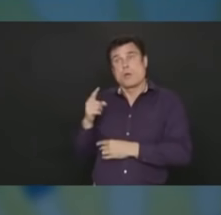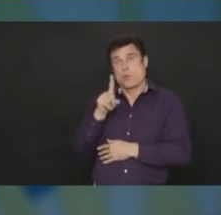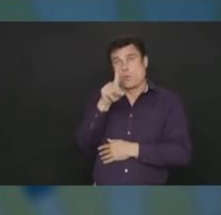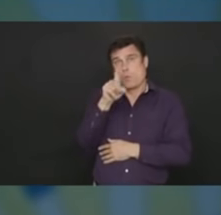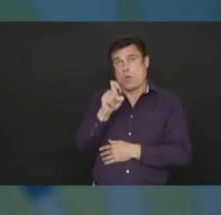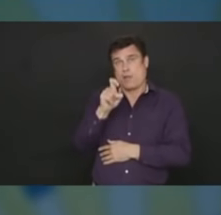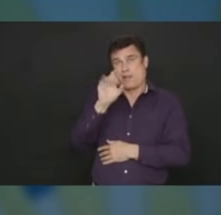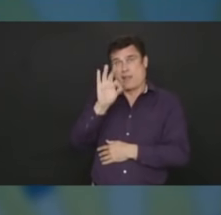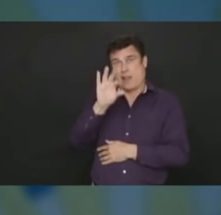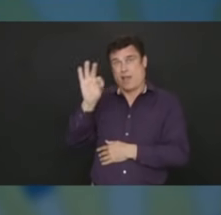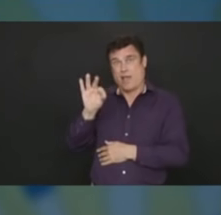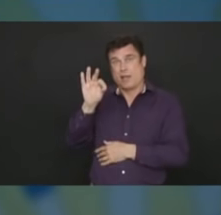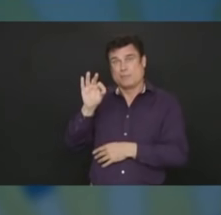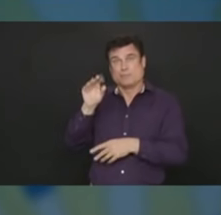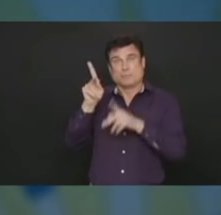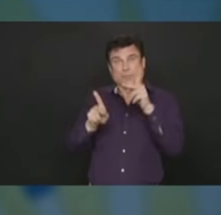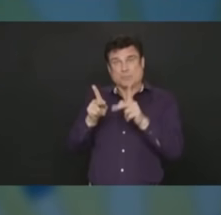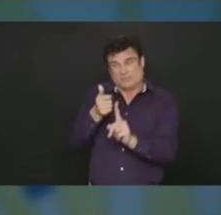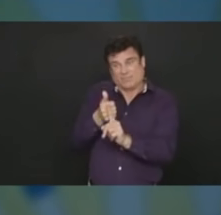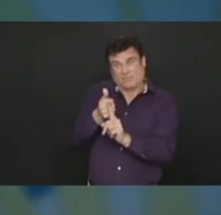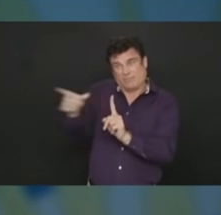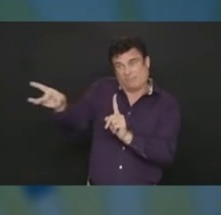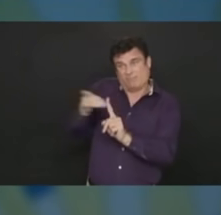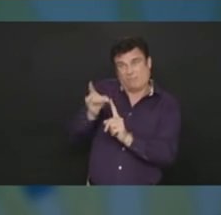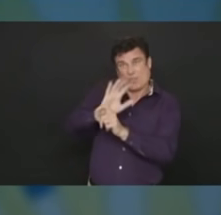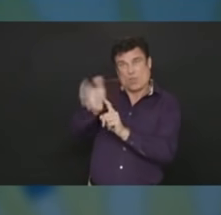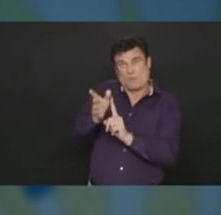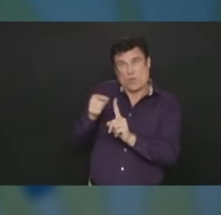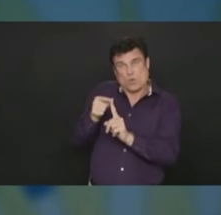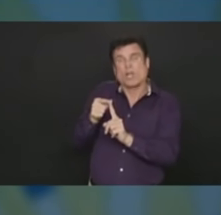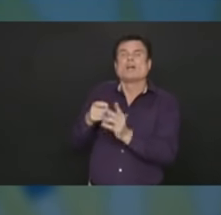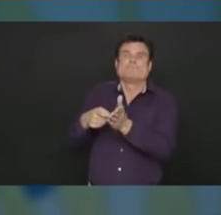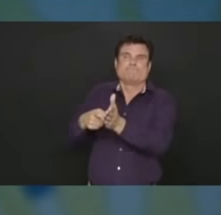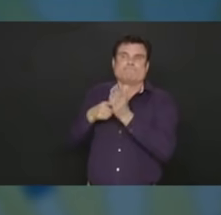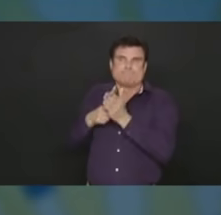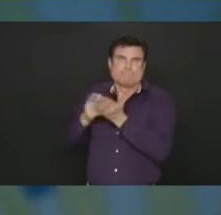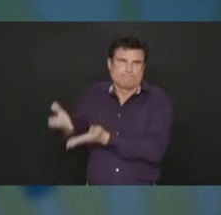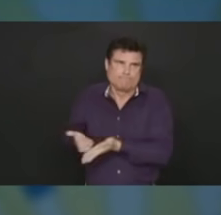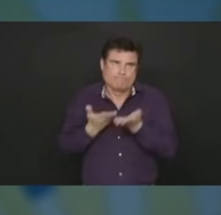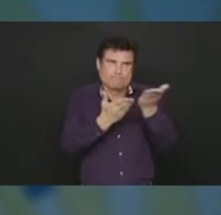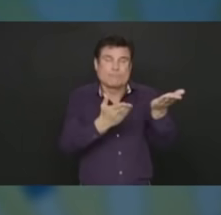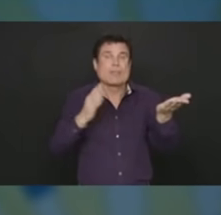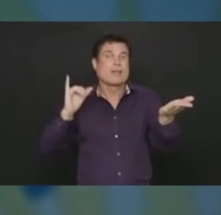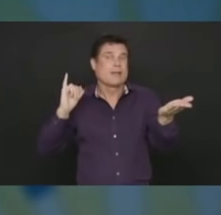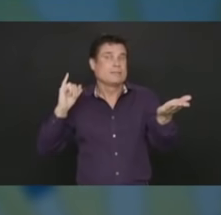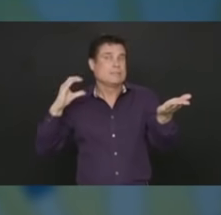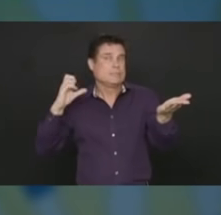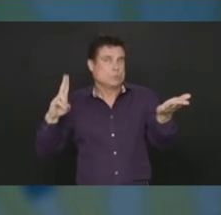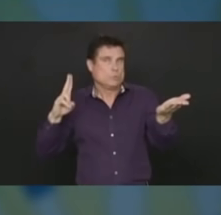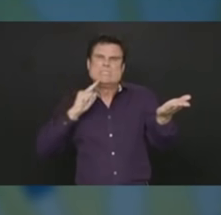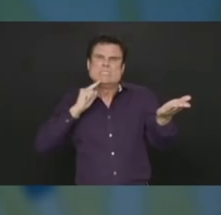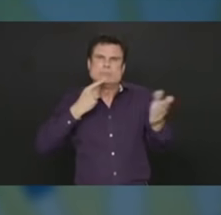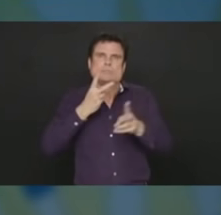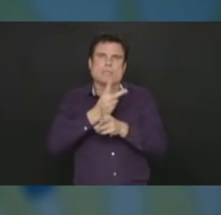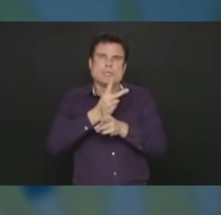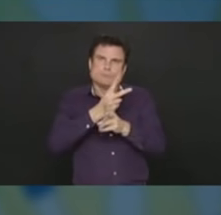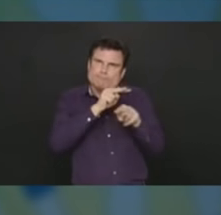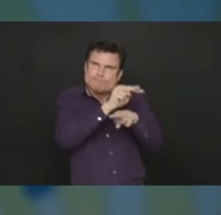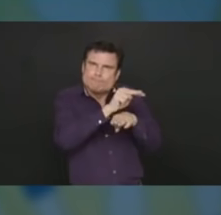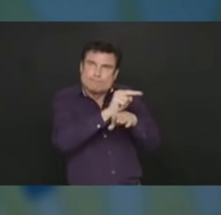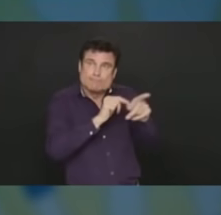that's 14%. Which is, of course, a very high number. And we can see from what we just presented that these are